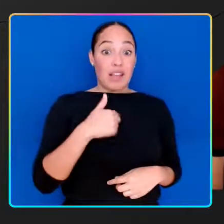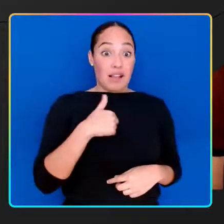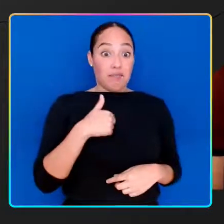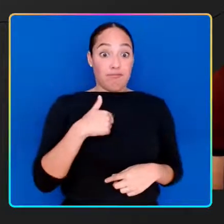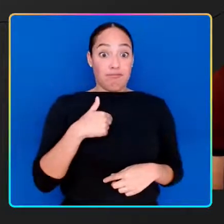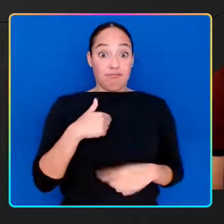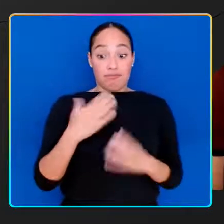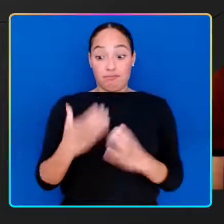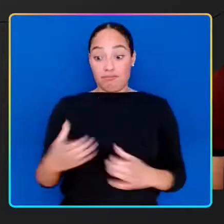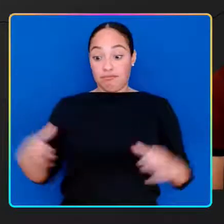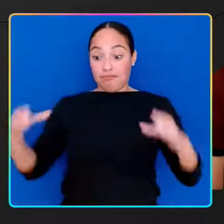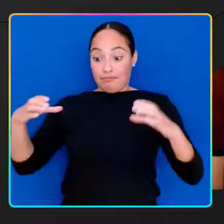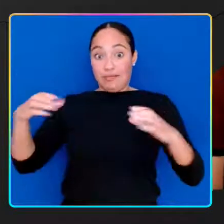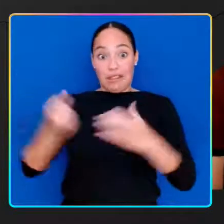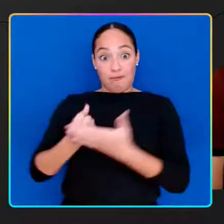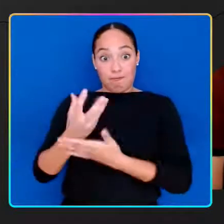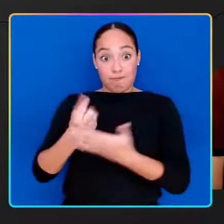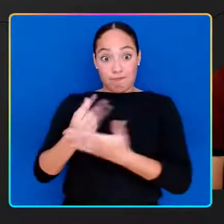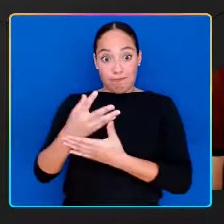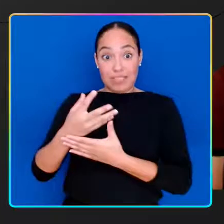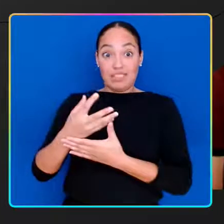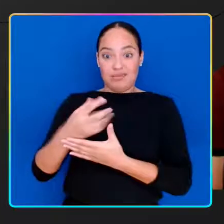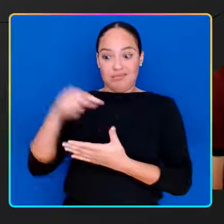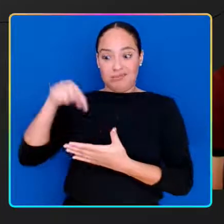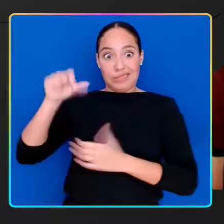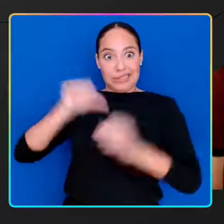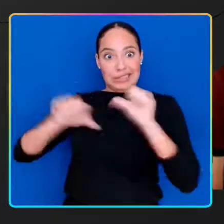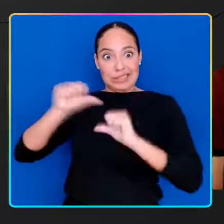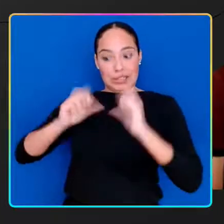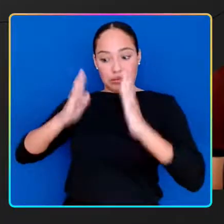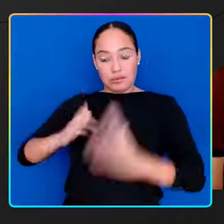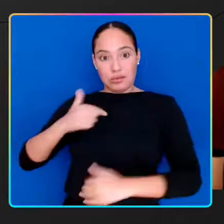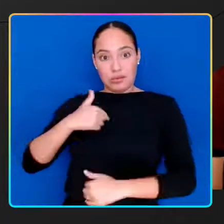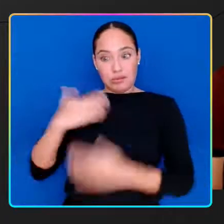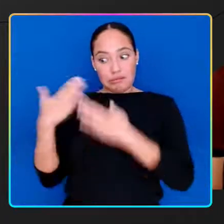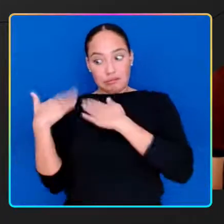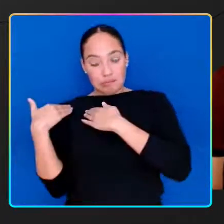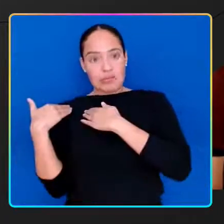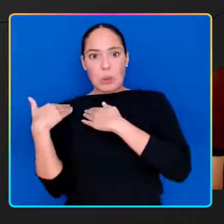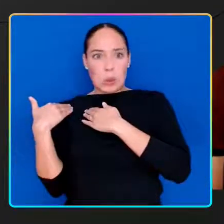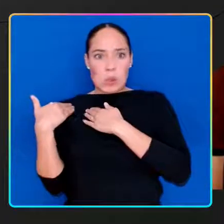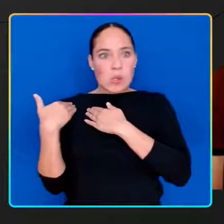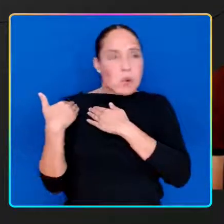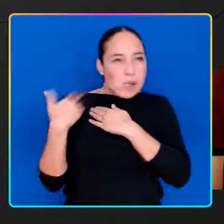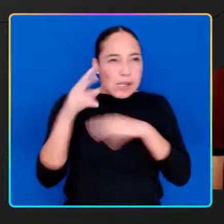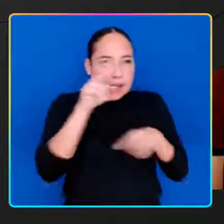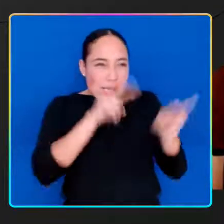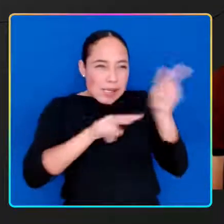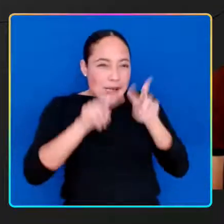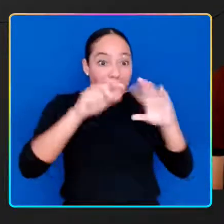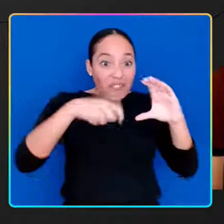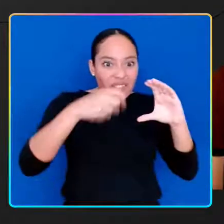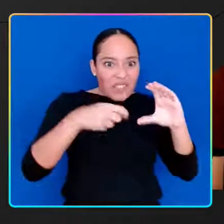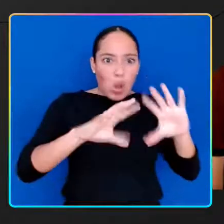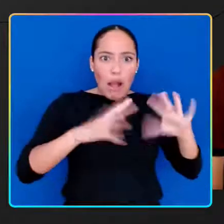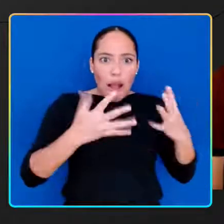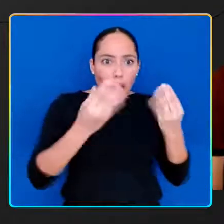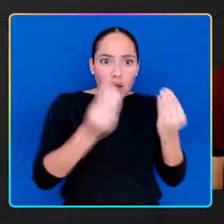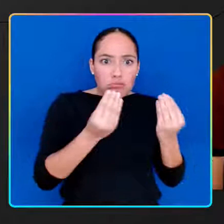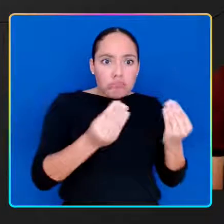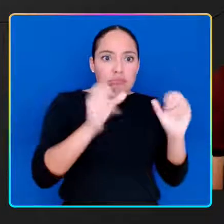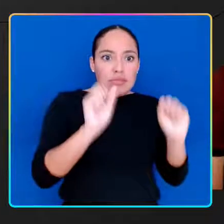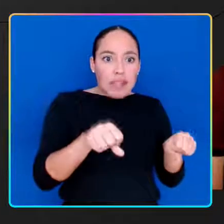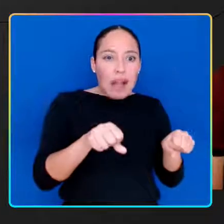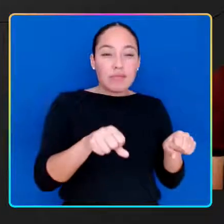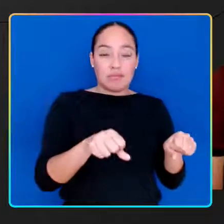analyze video and images to detect objects, to detect people, to detect actions in videos. And then also we